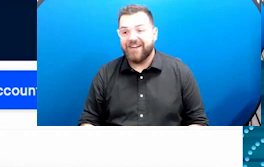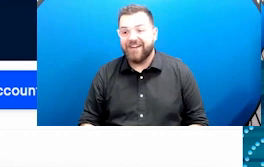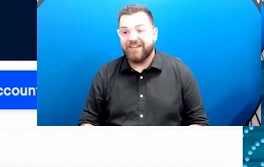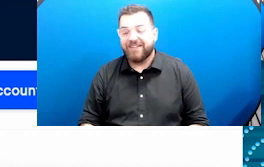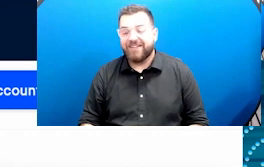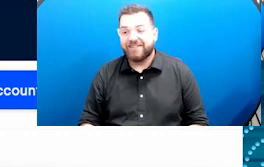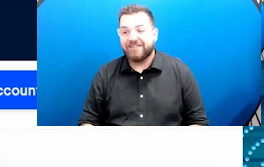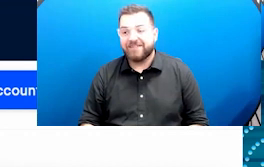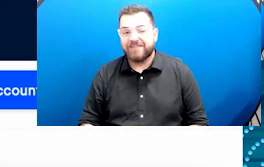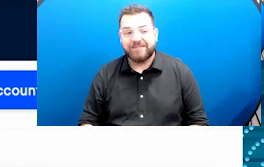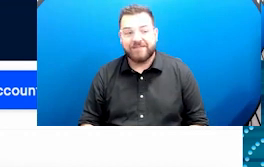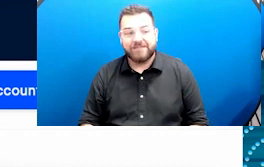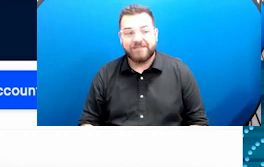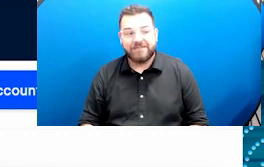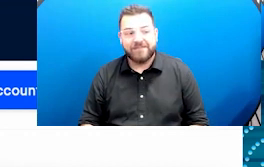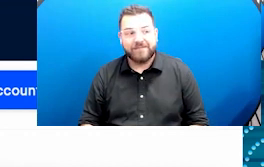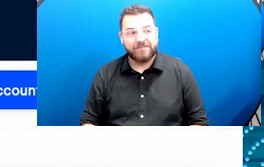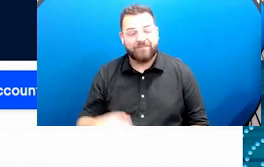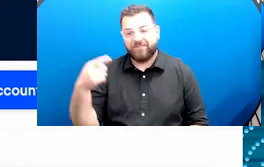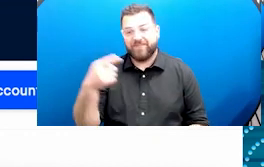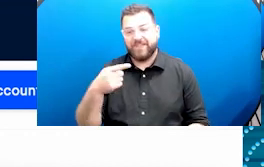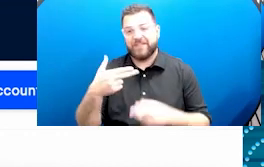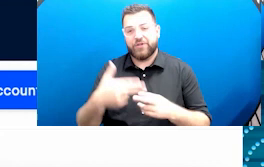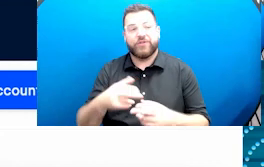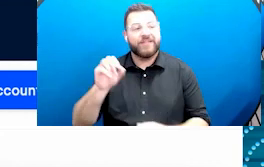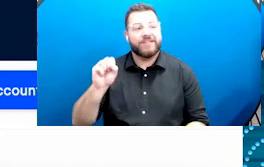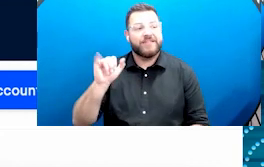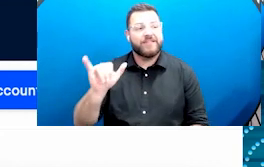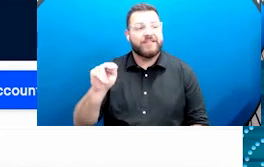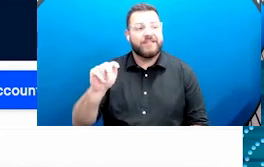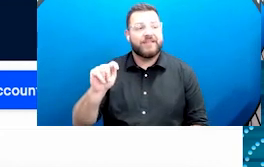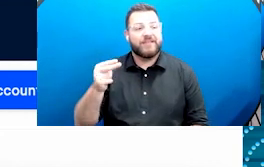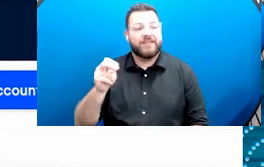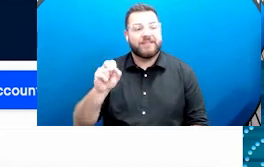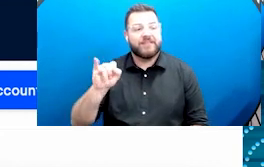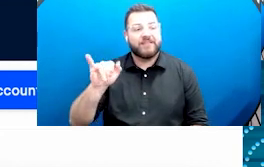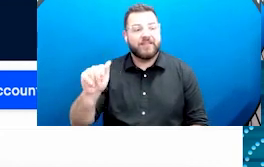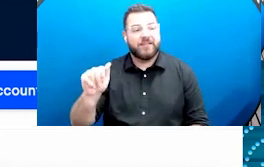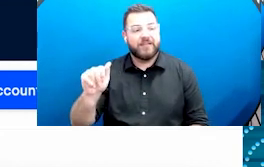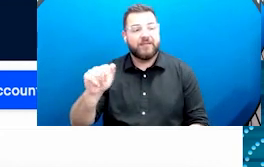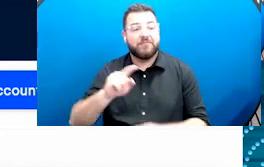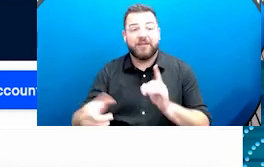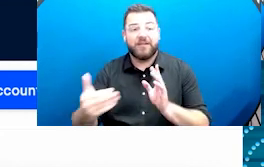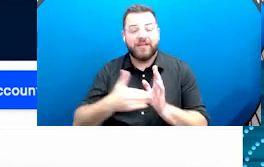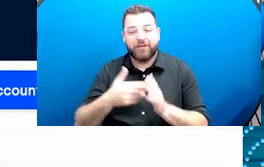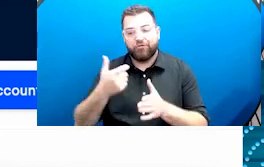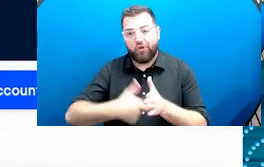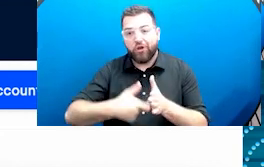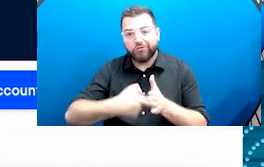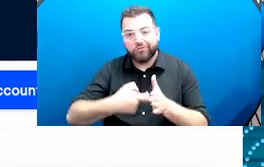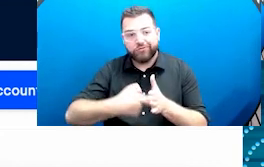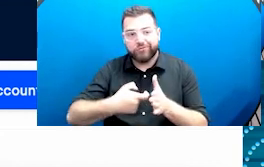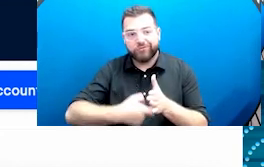Yeah, this one is Synthesia. But again, there's gonna be price associated with it.